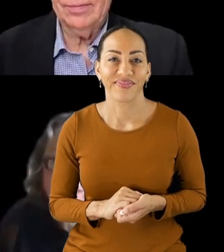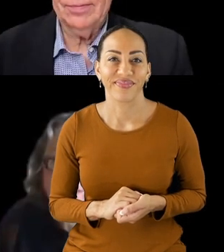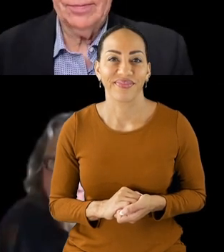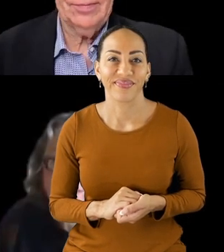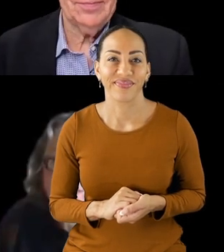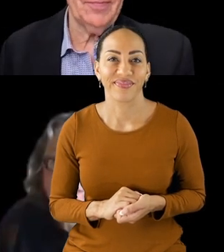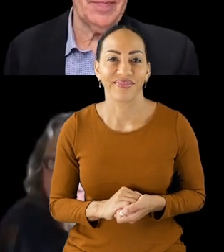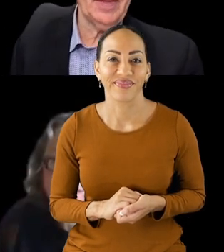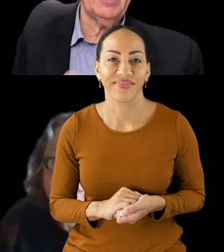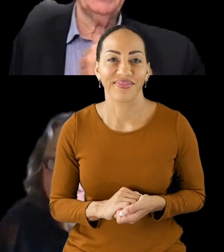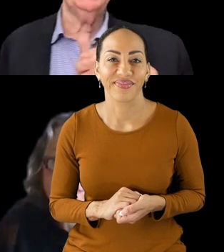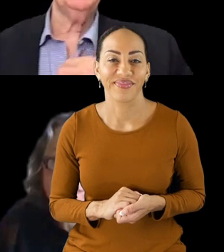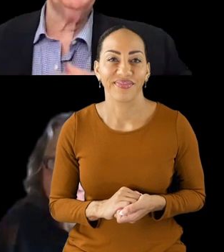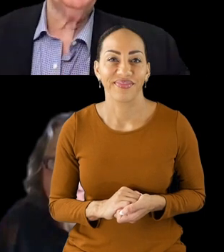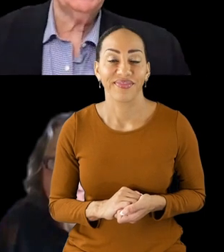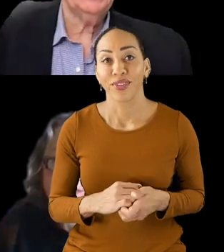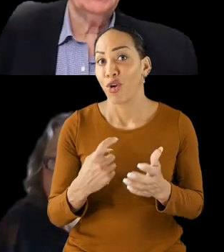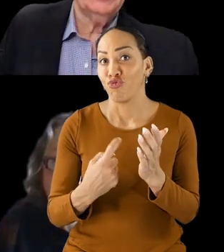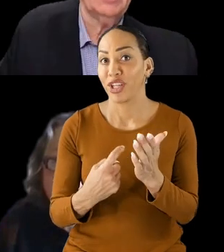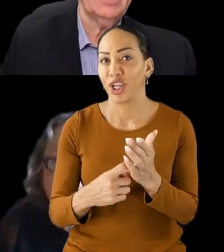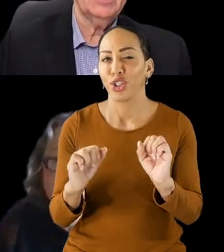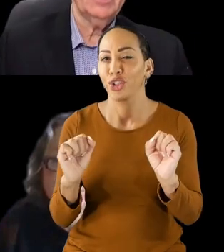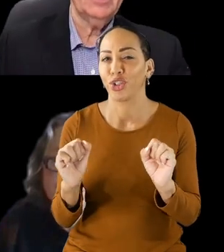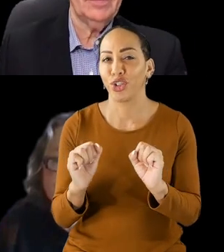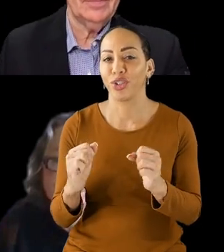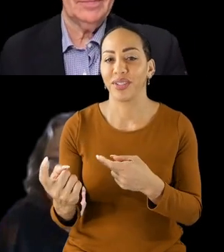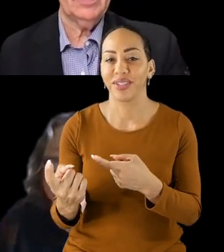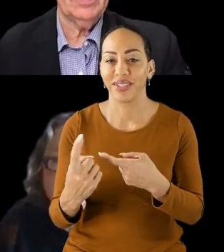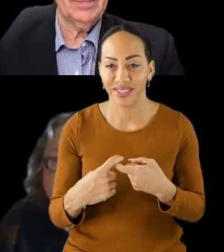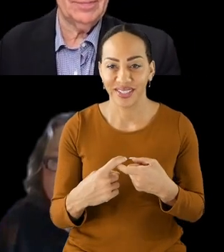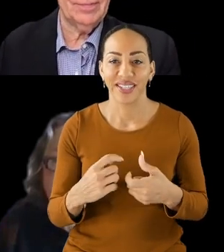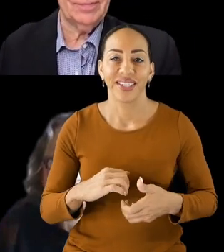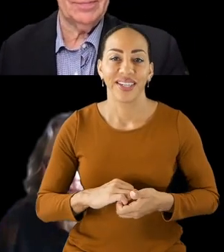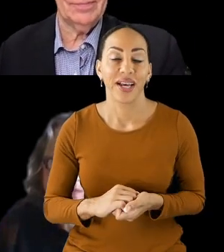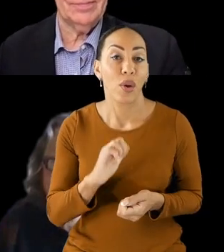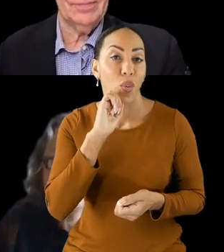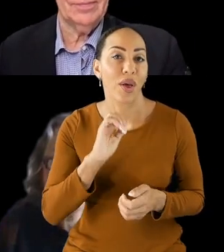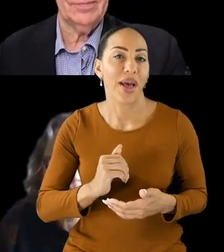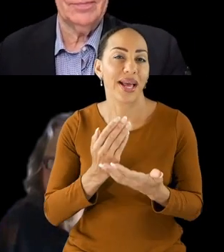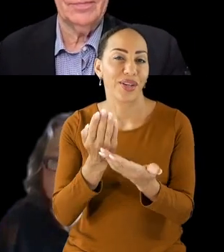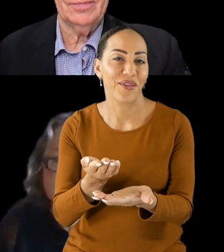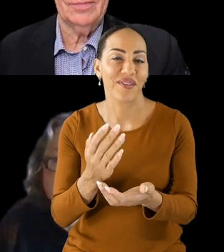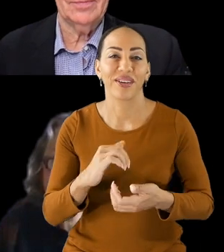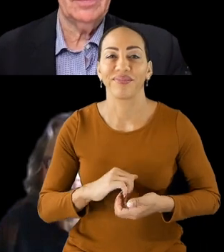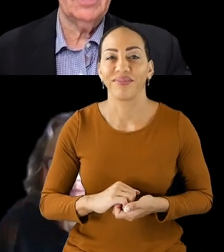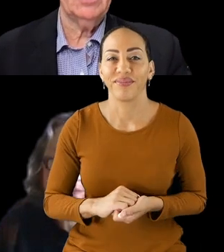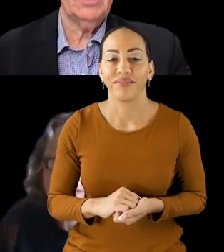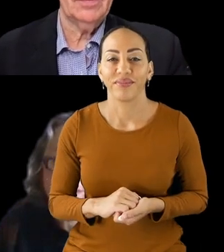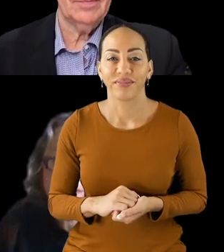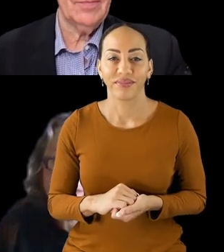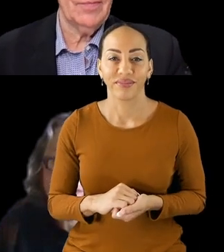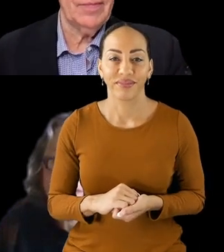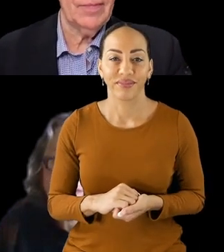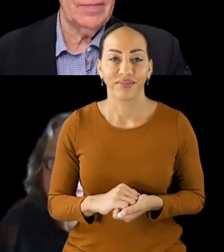Here we are. There. I think Richard's not back yet, but we shall. I'm going to now hand over in a moment